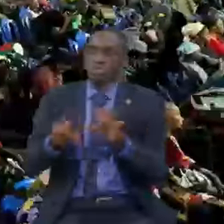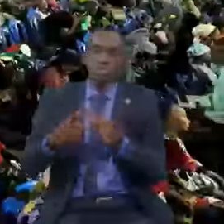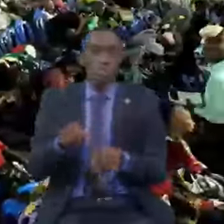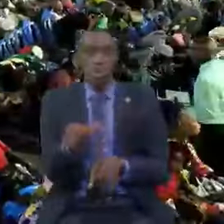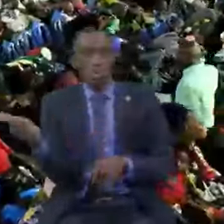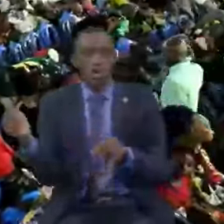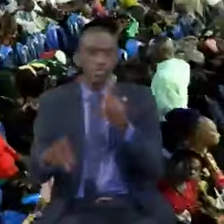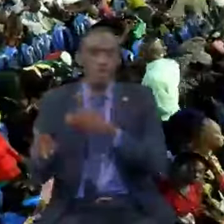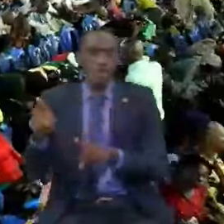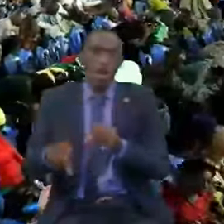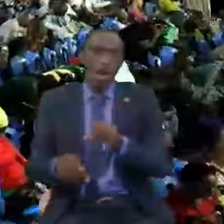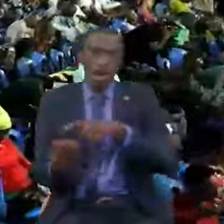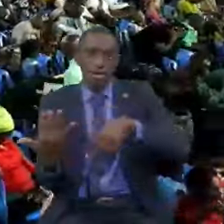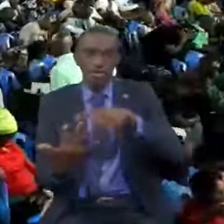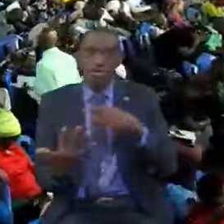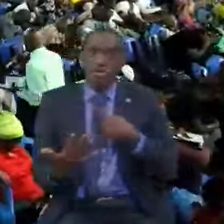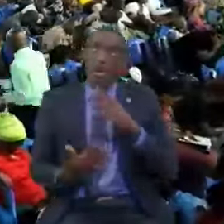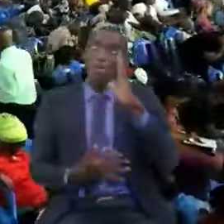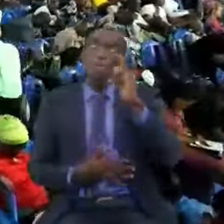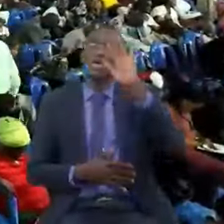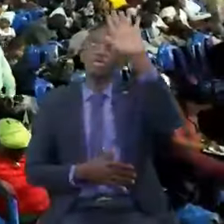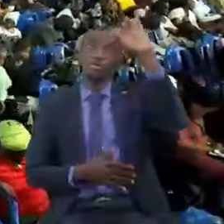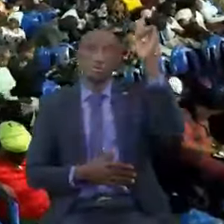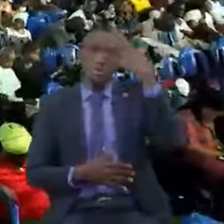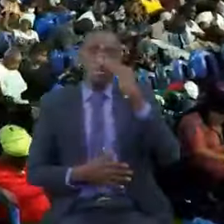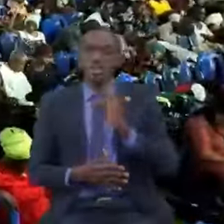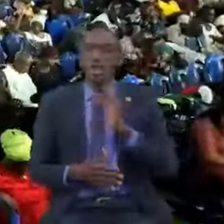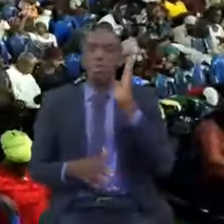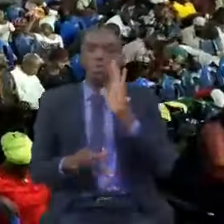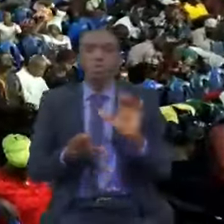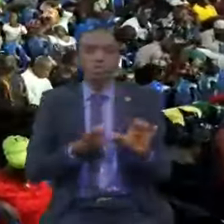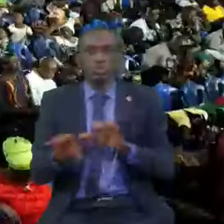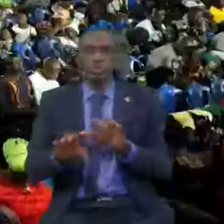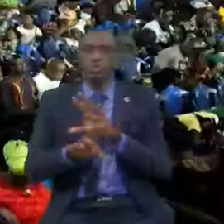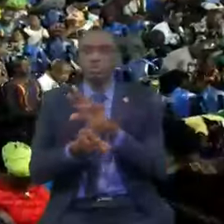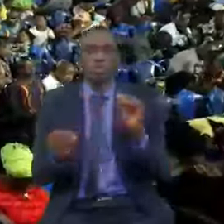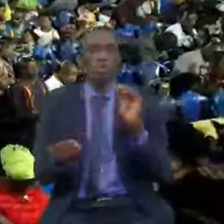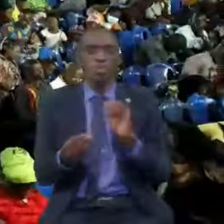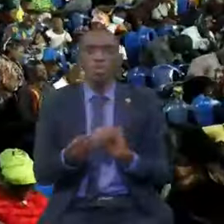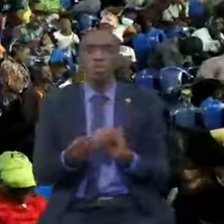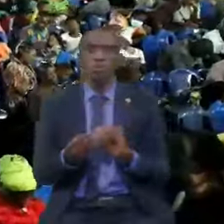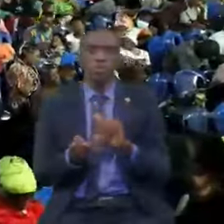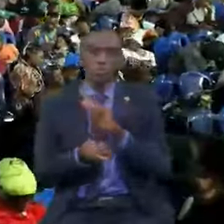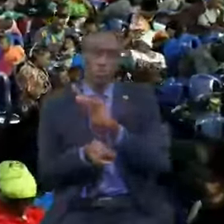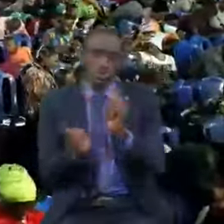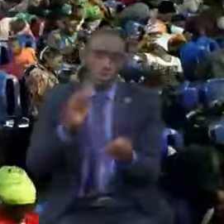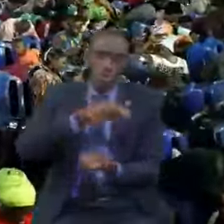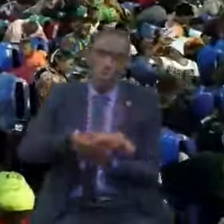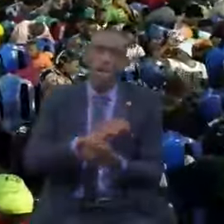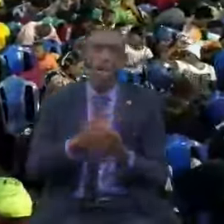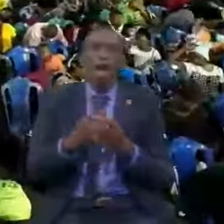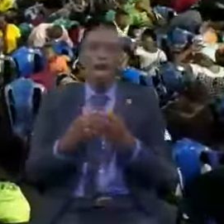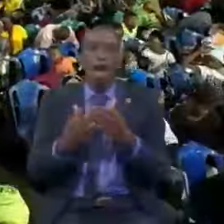your grace, I'll do that no more. Turn away from your past life and